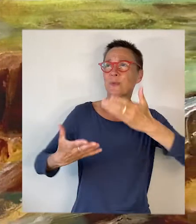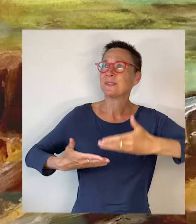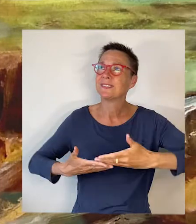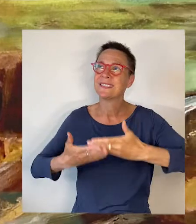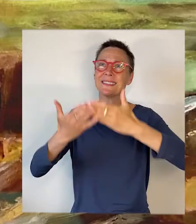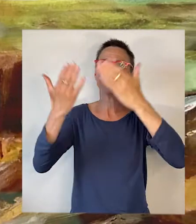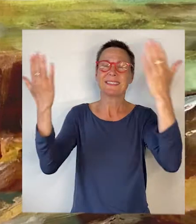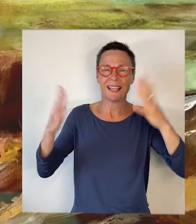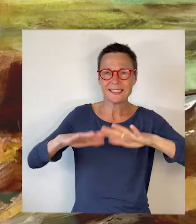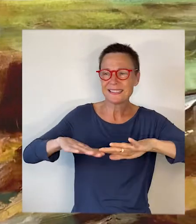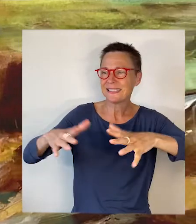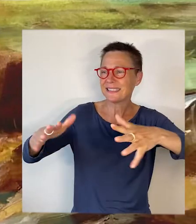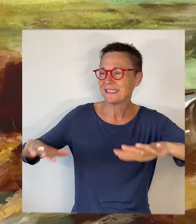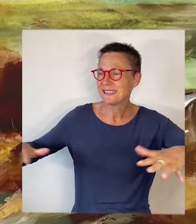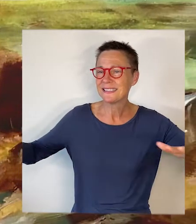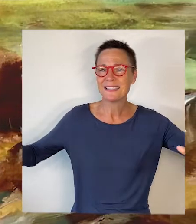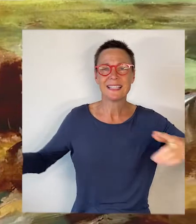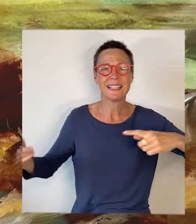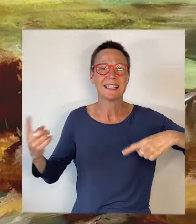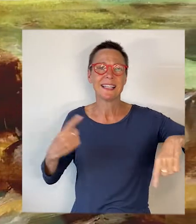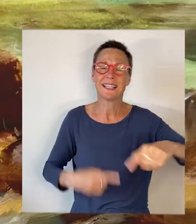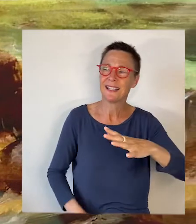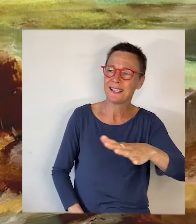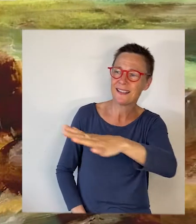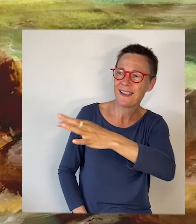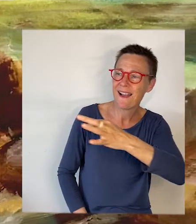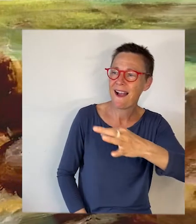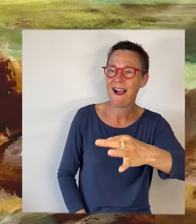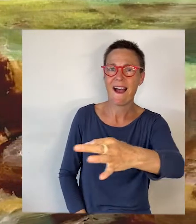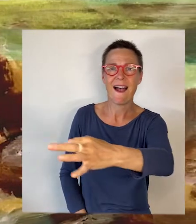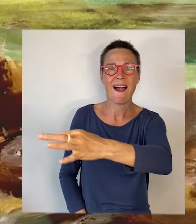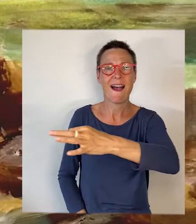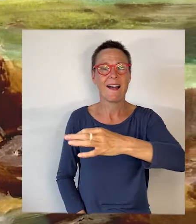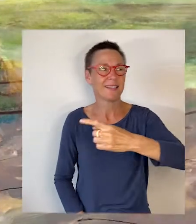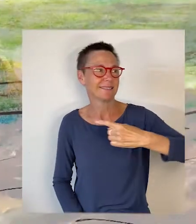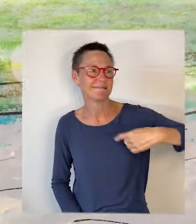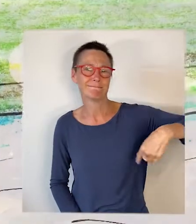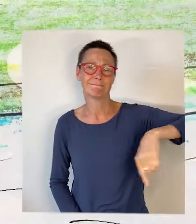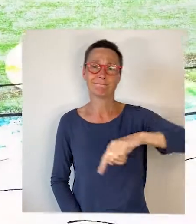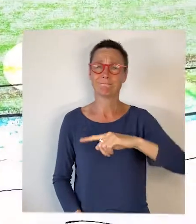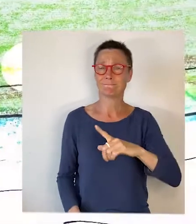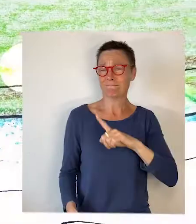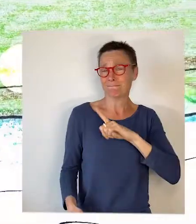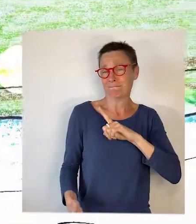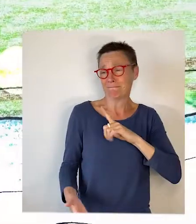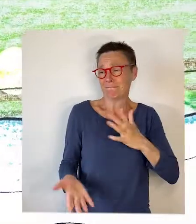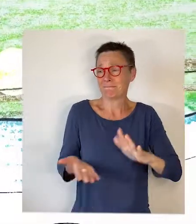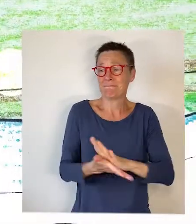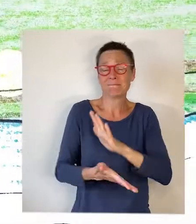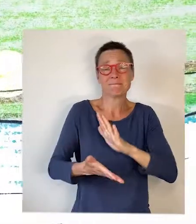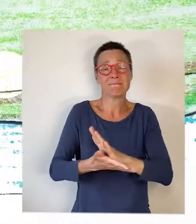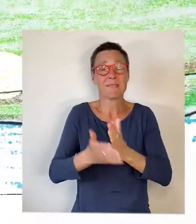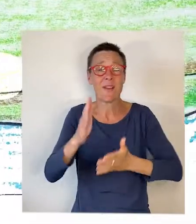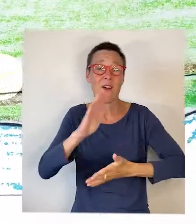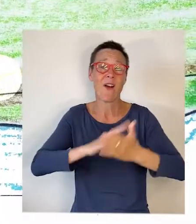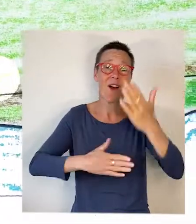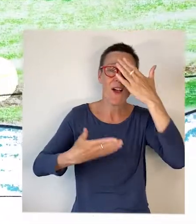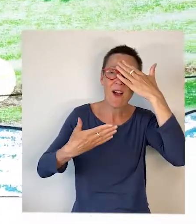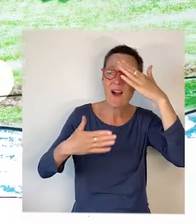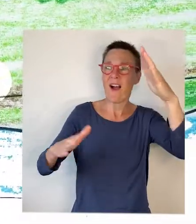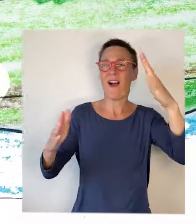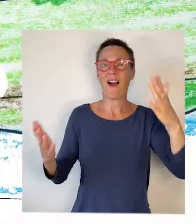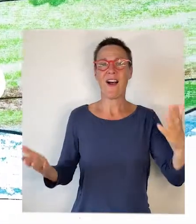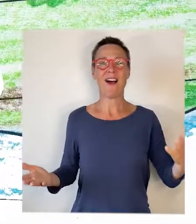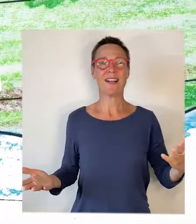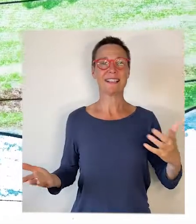Beautiful out on our trip round the island, and we were there just because we'd gone out